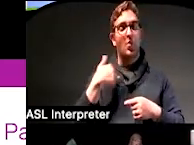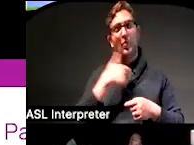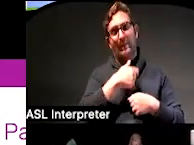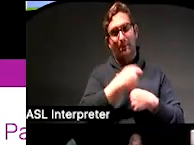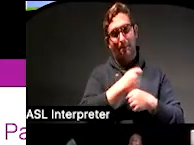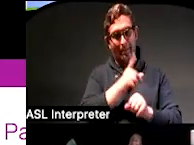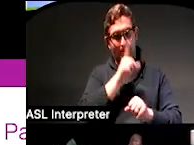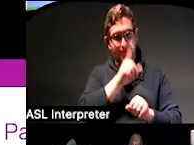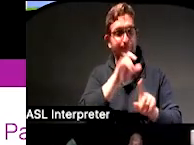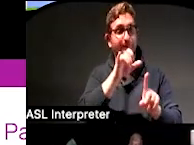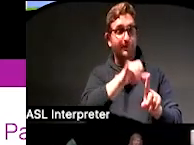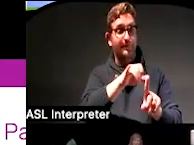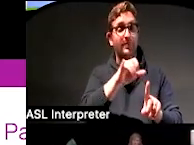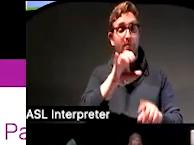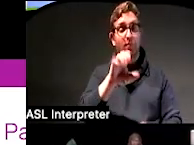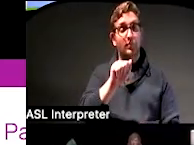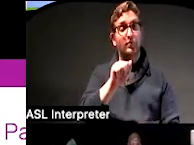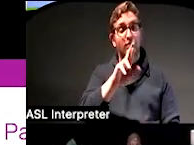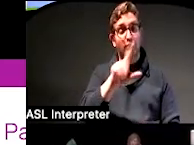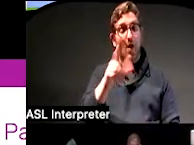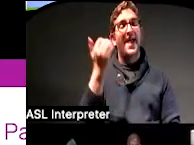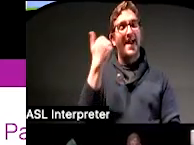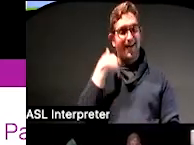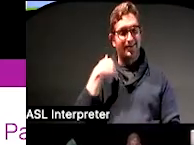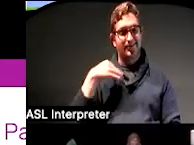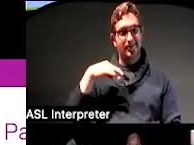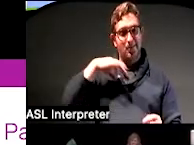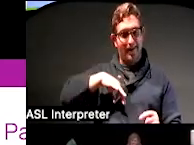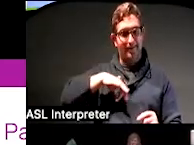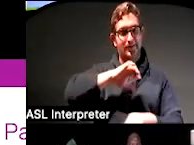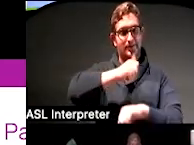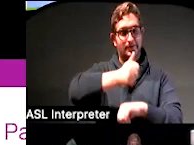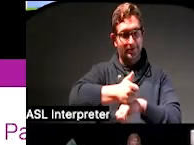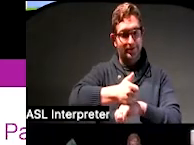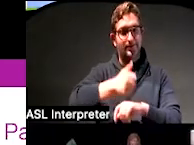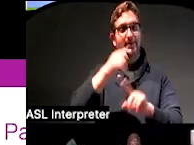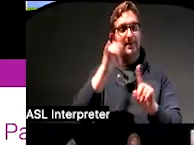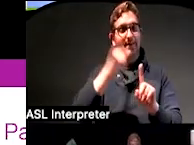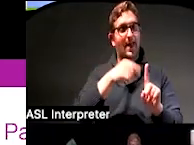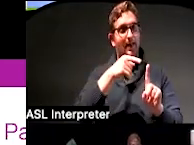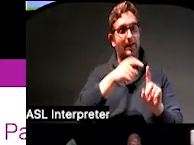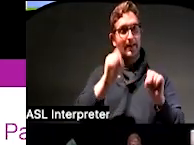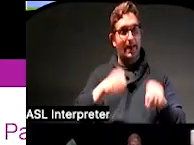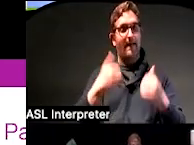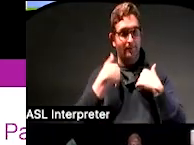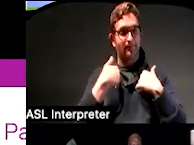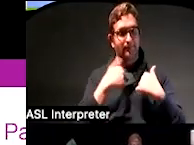that Carl has those benefits that he is eligible for.